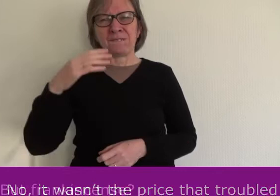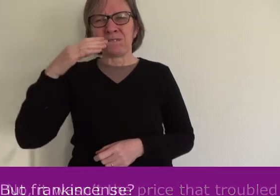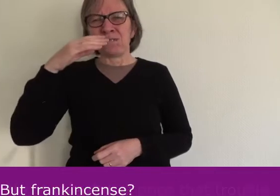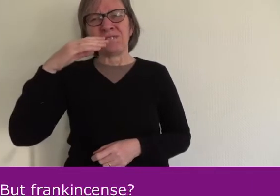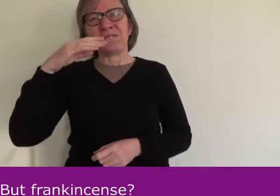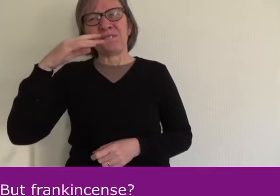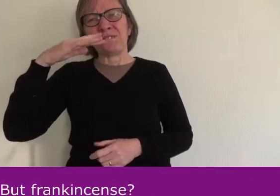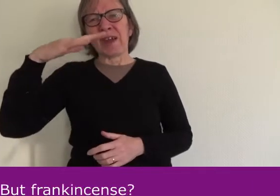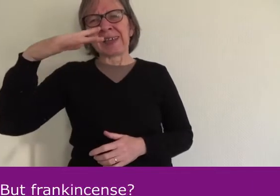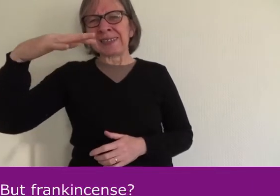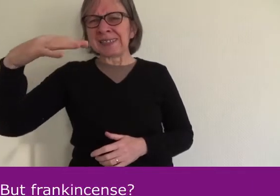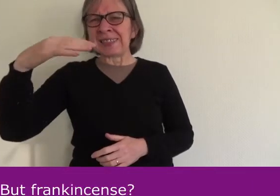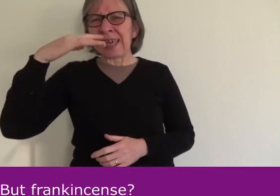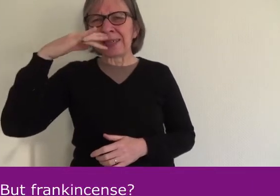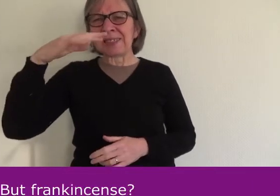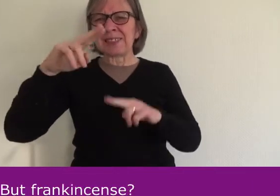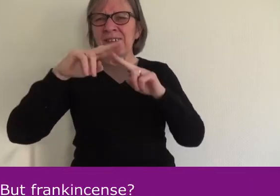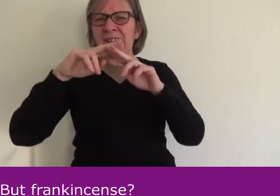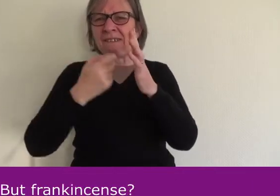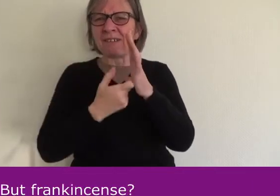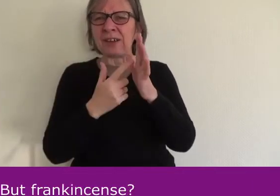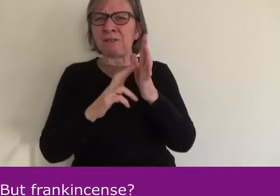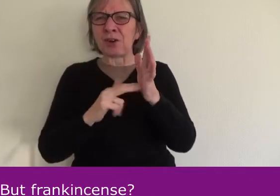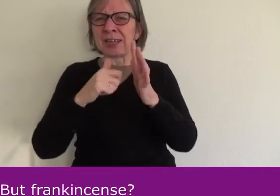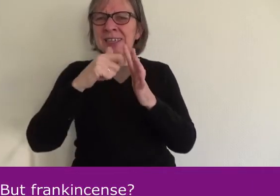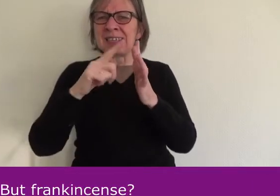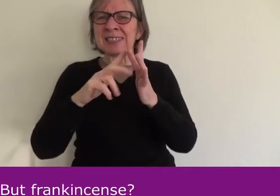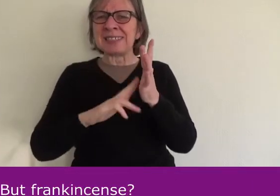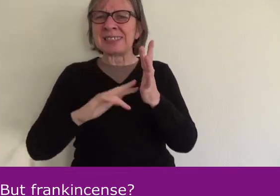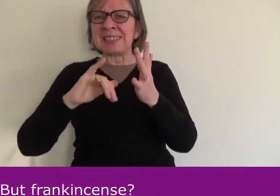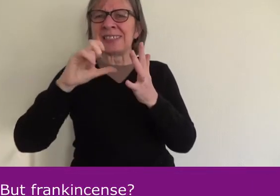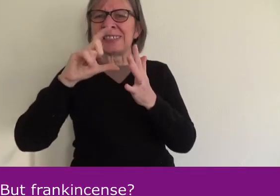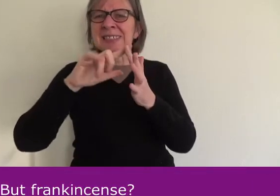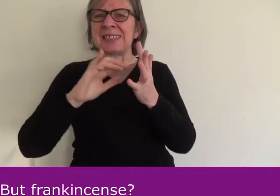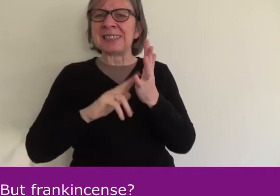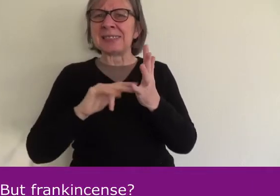But frankincense? Well,